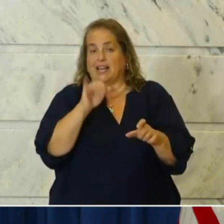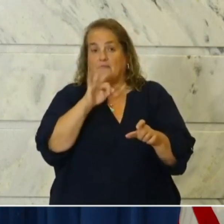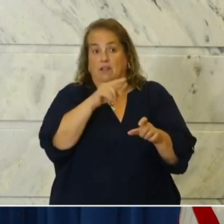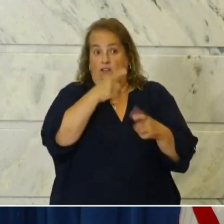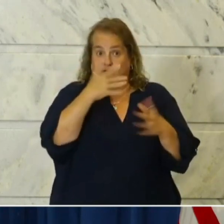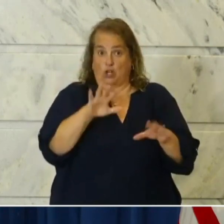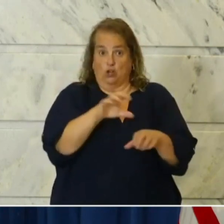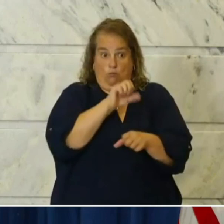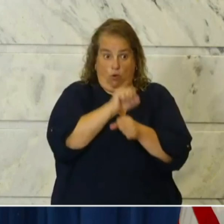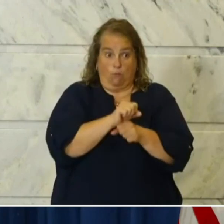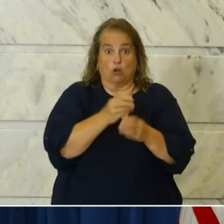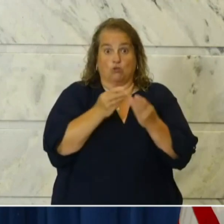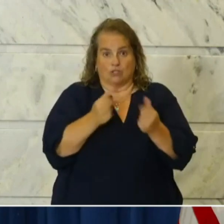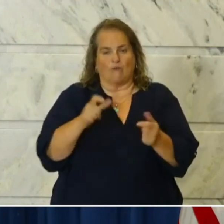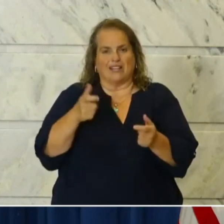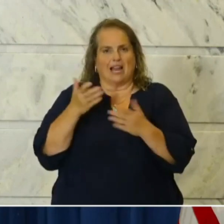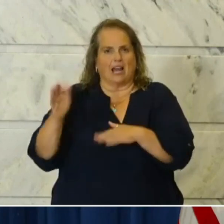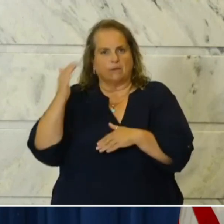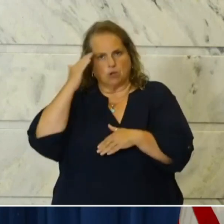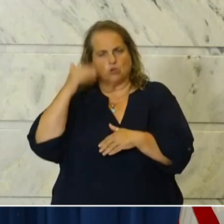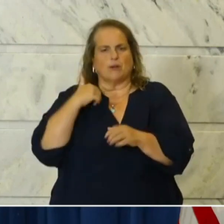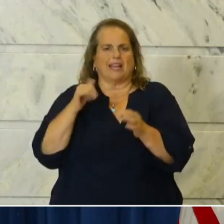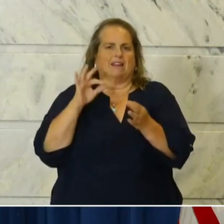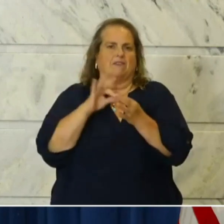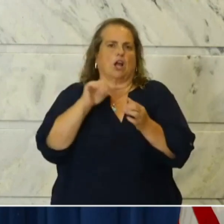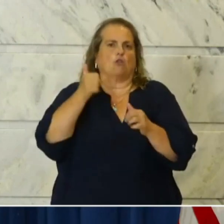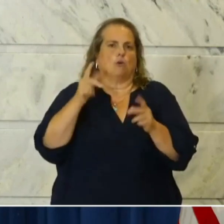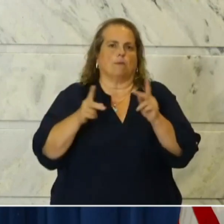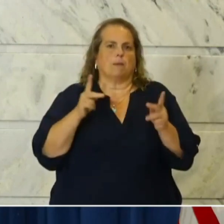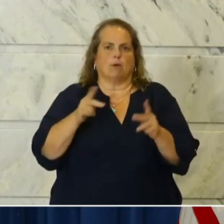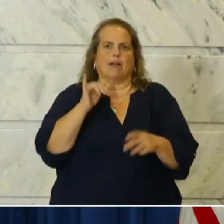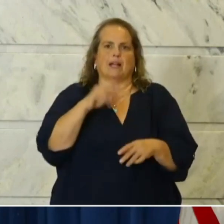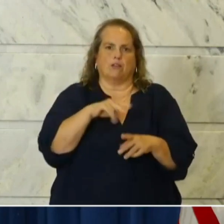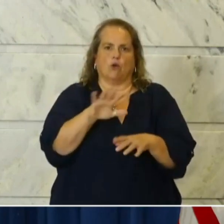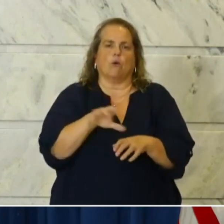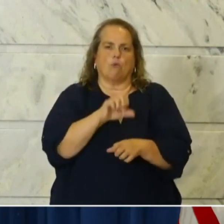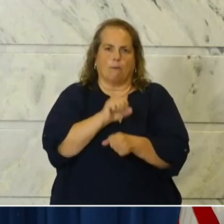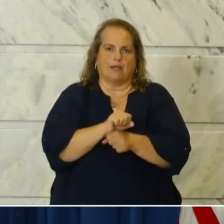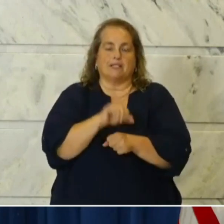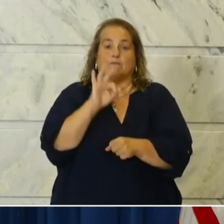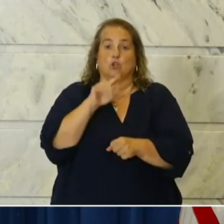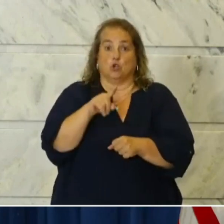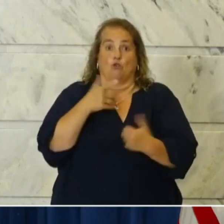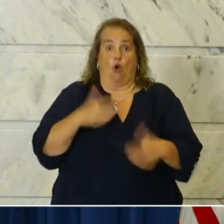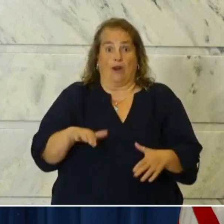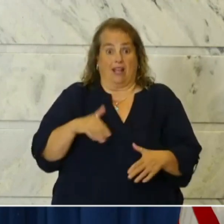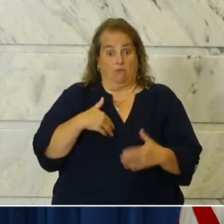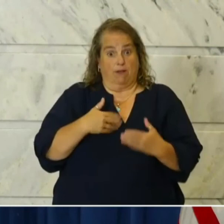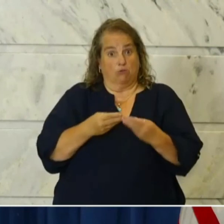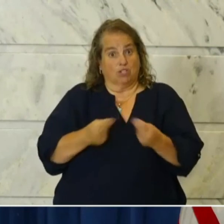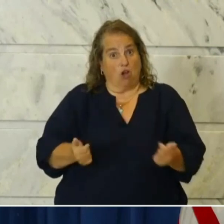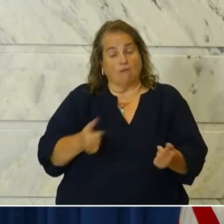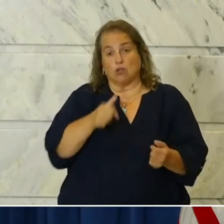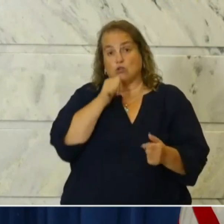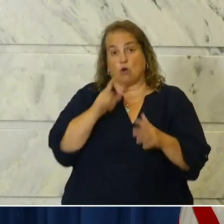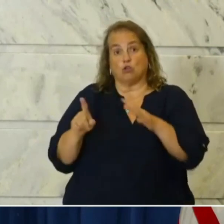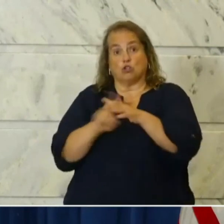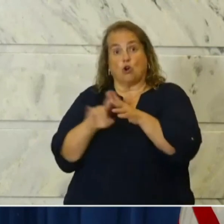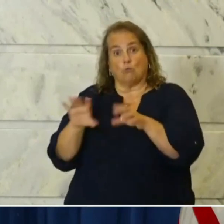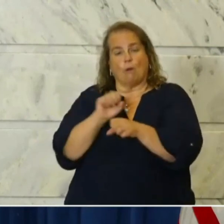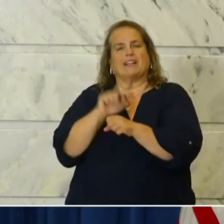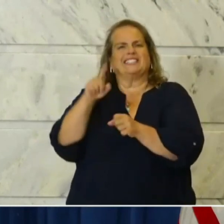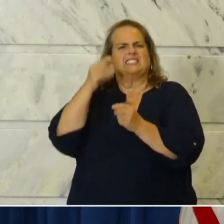let us know so that we can fit other people in their appointments. I do believe in the long run that most people will be able to be